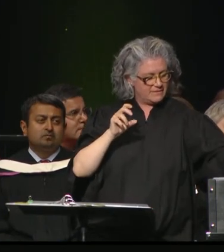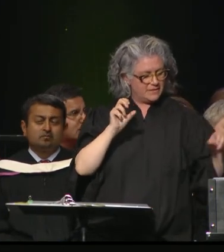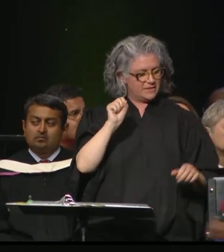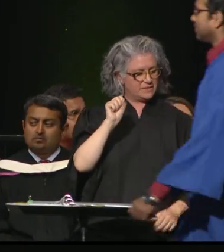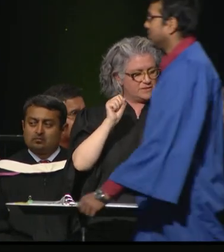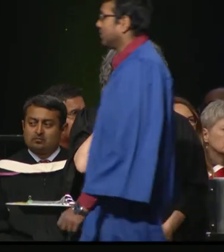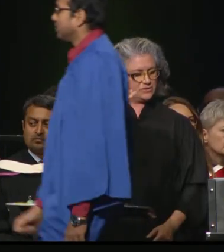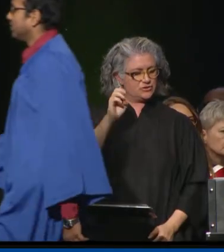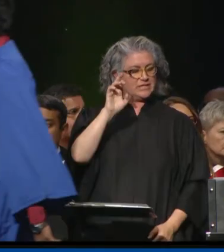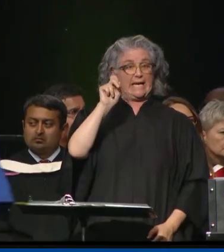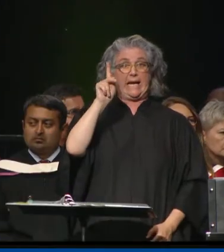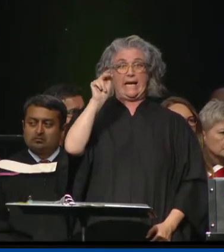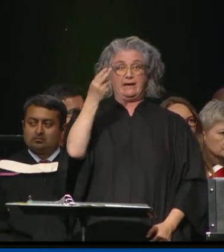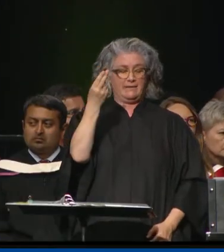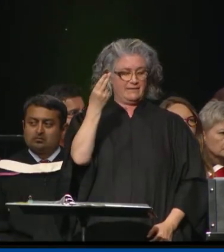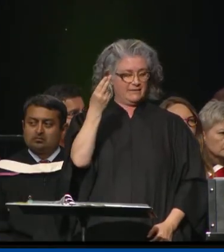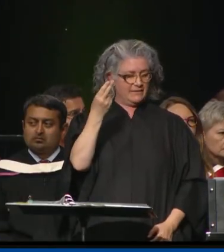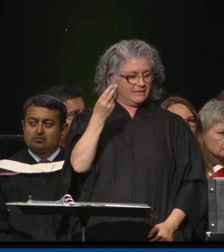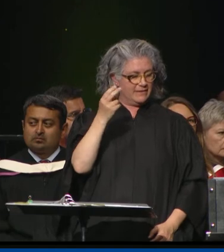Asish Solapur.